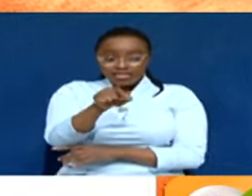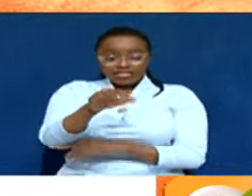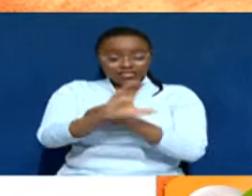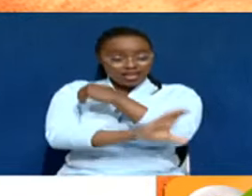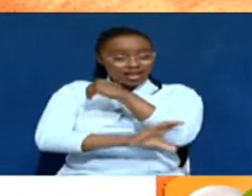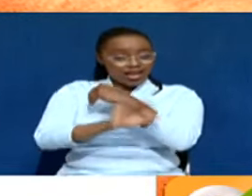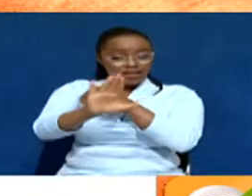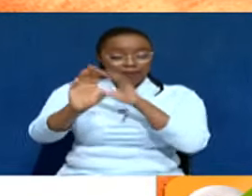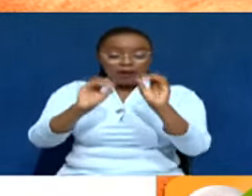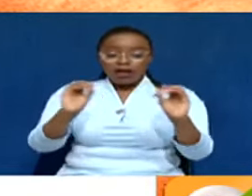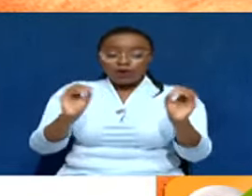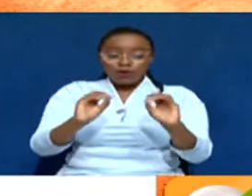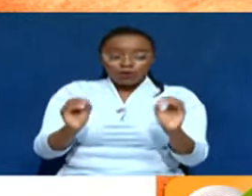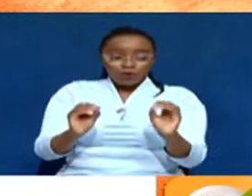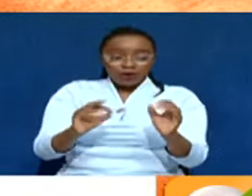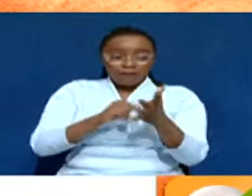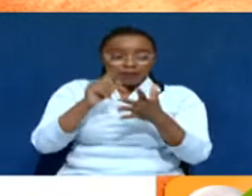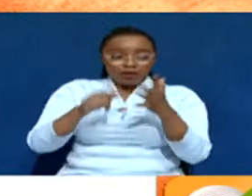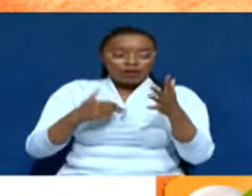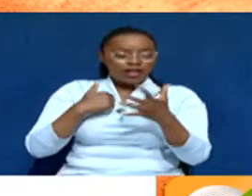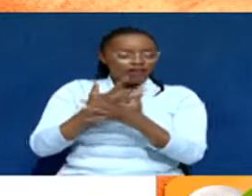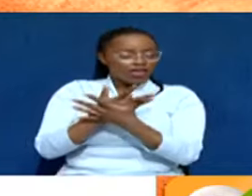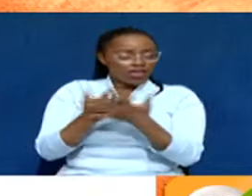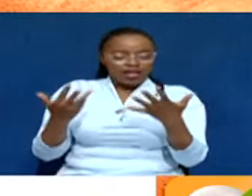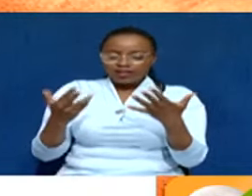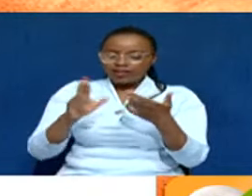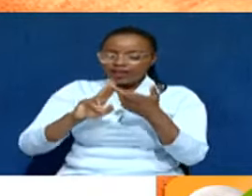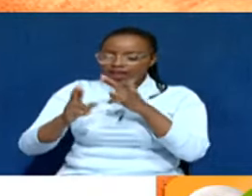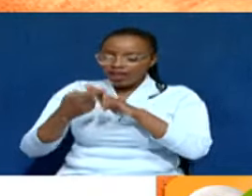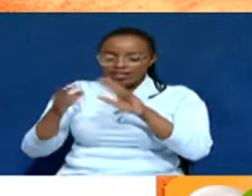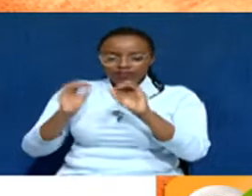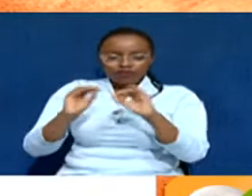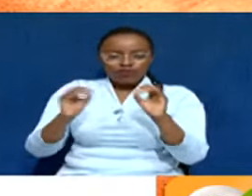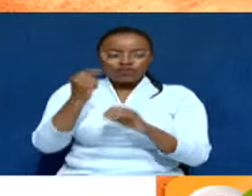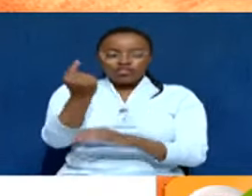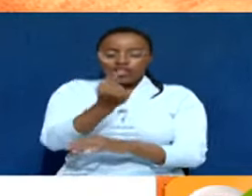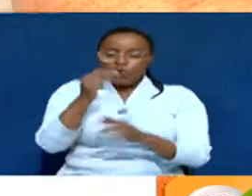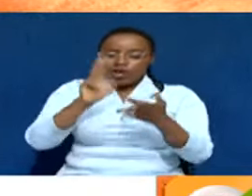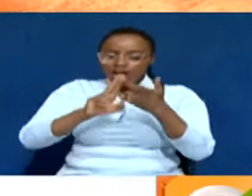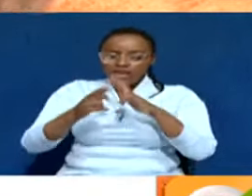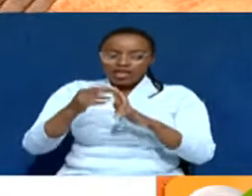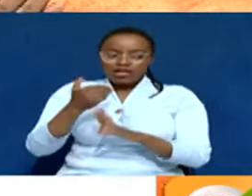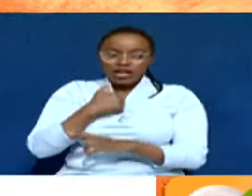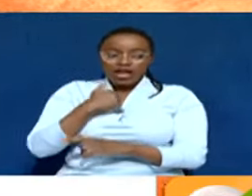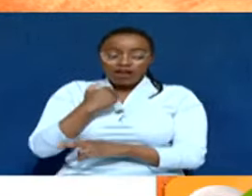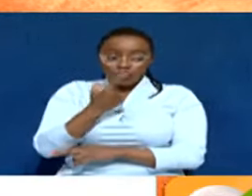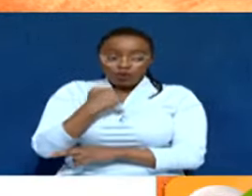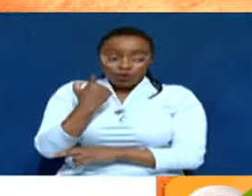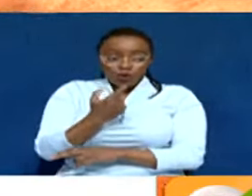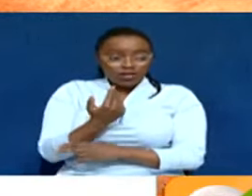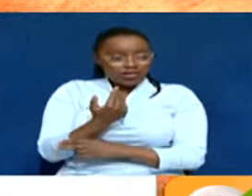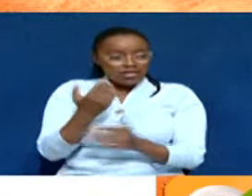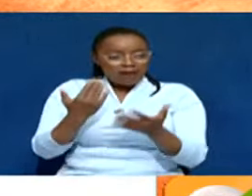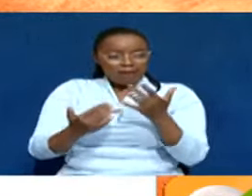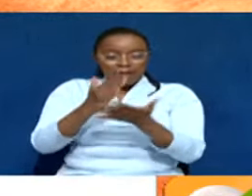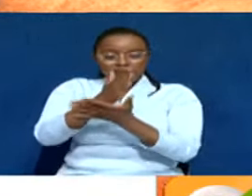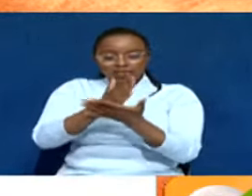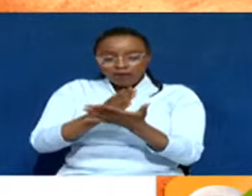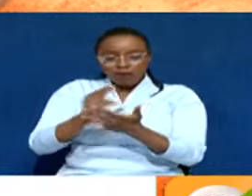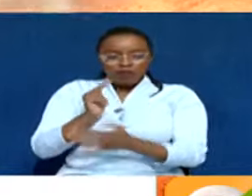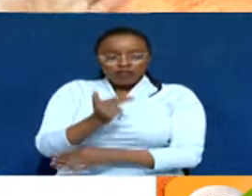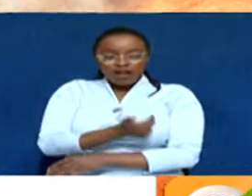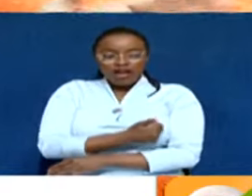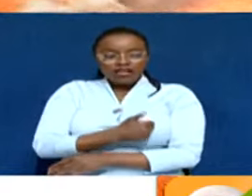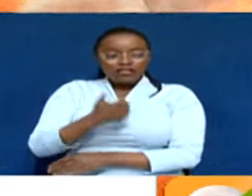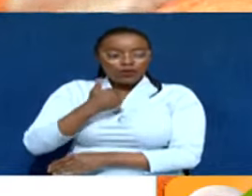your country. So you don't have any relative there. The only relative you have there is your phone. And sometimes some of us,